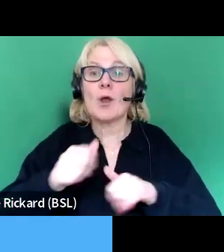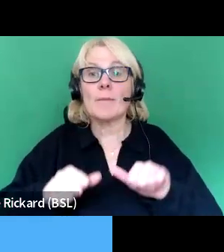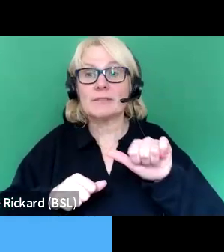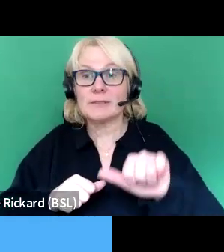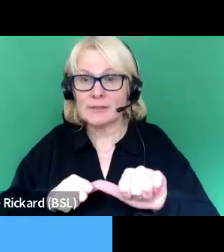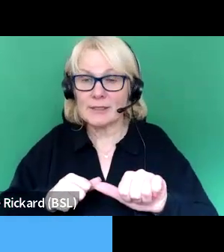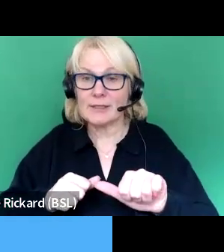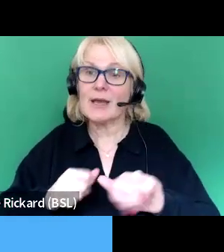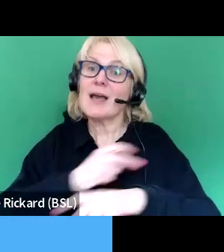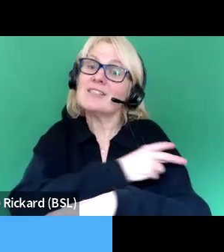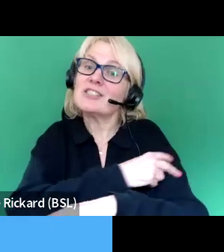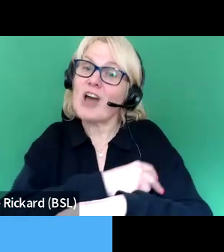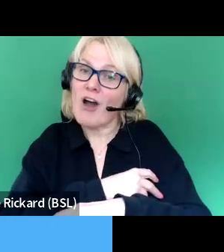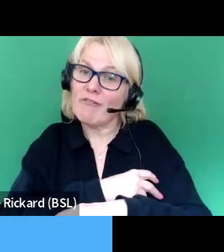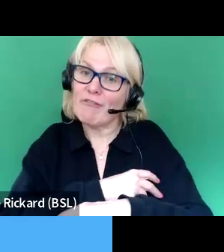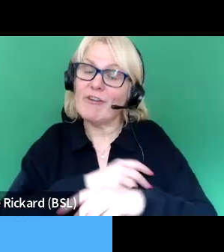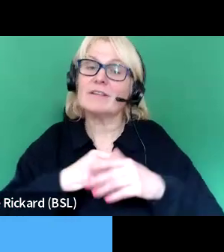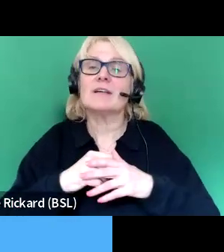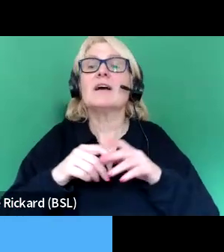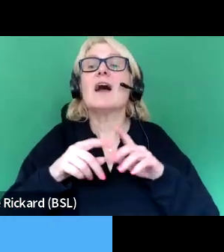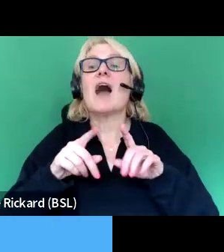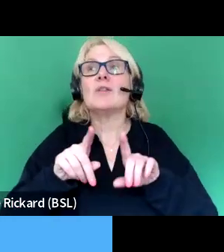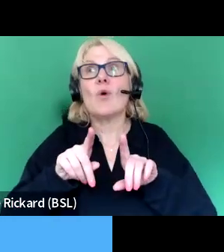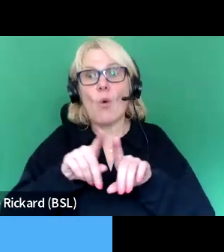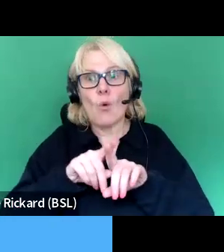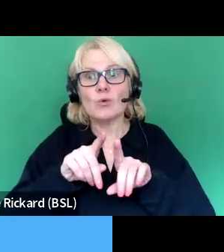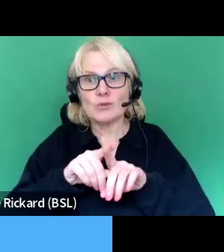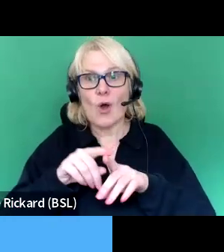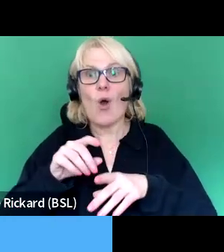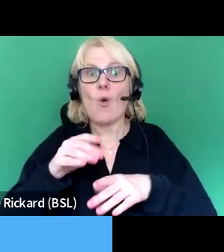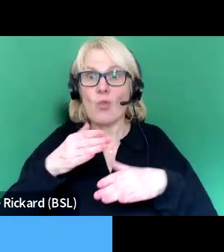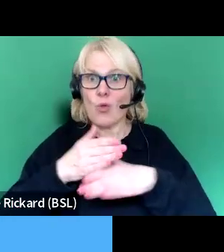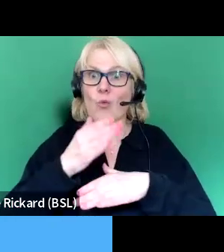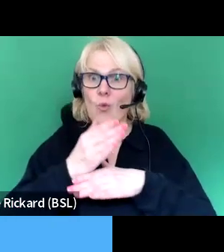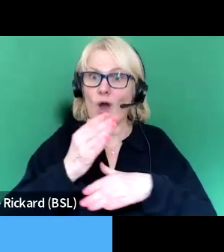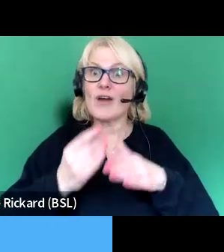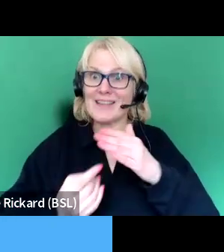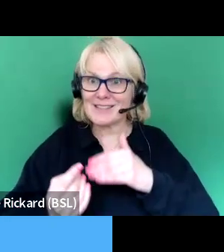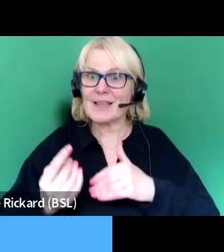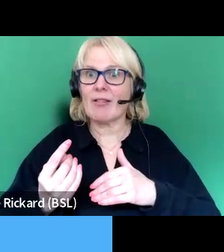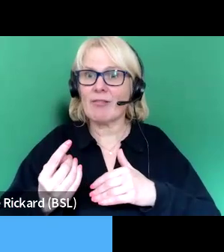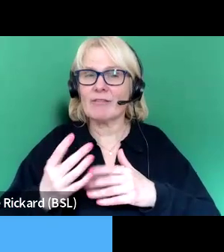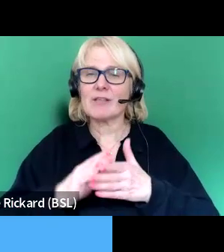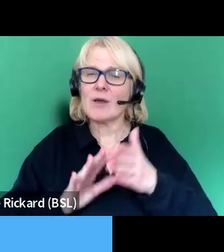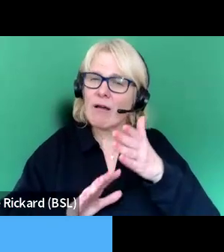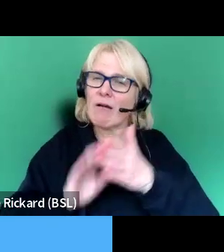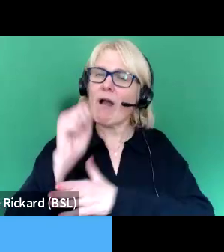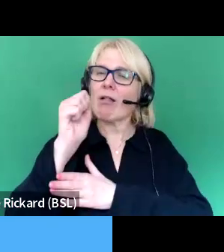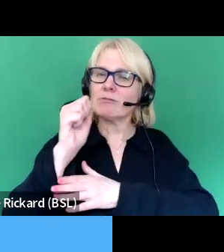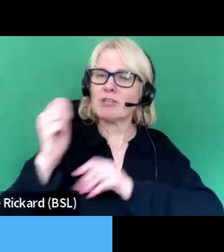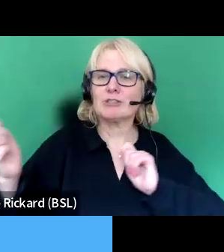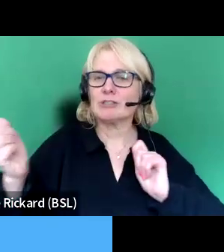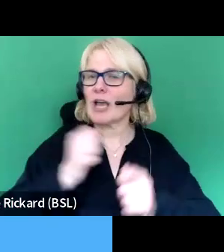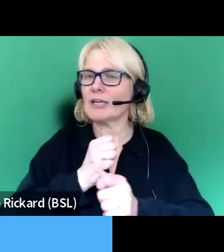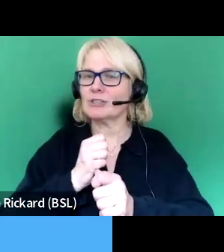employees, but also then within the work that was carried out. So it's changing that culture, and it was